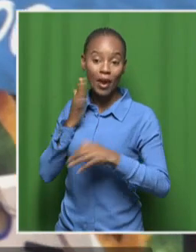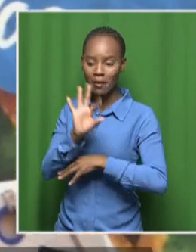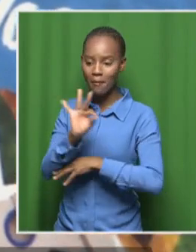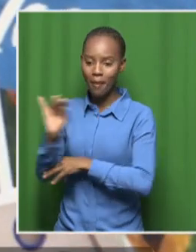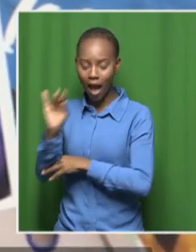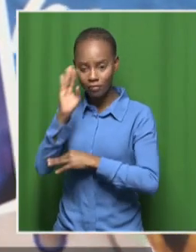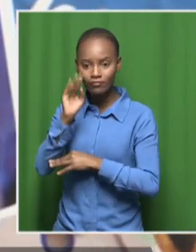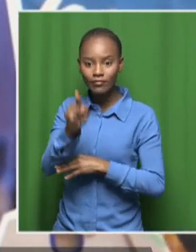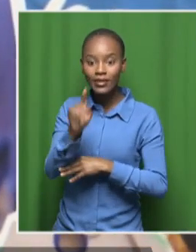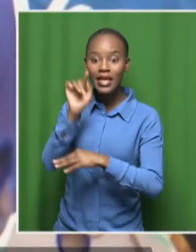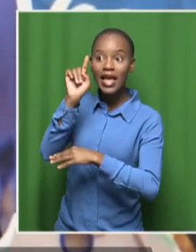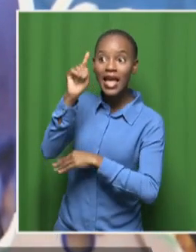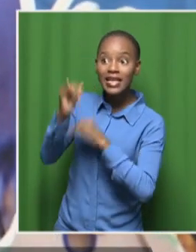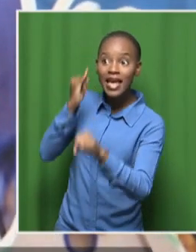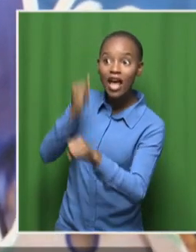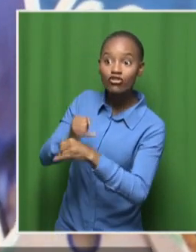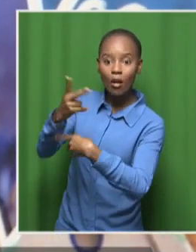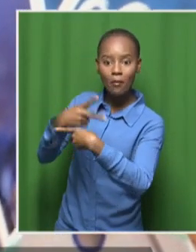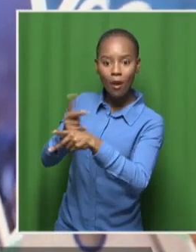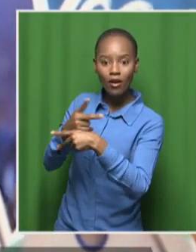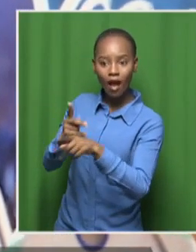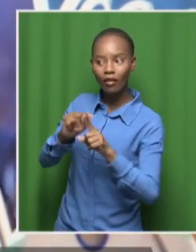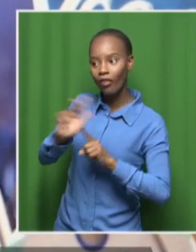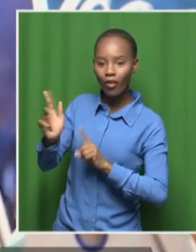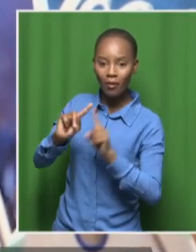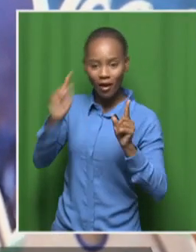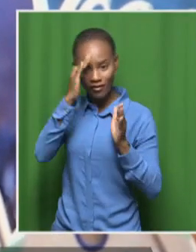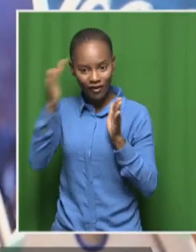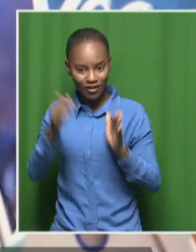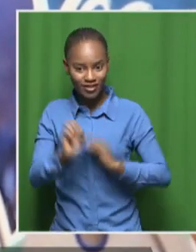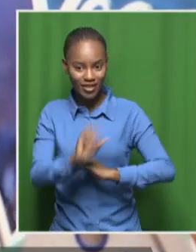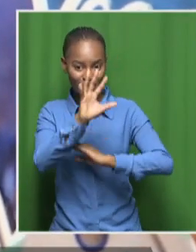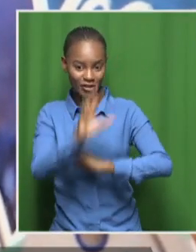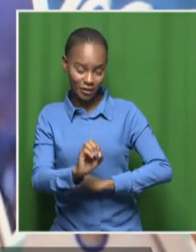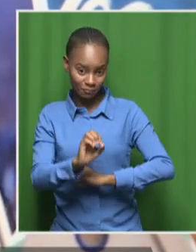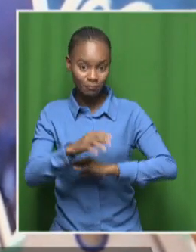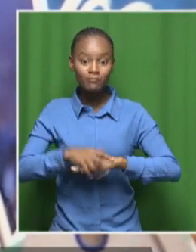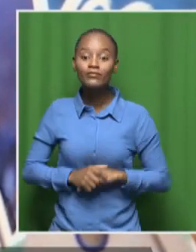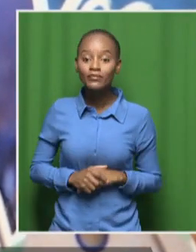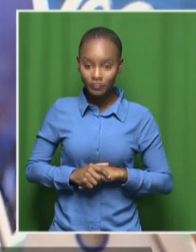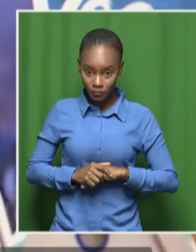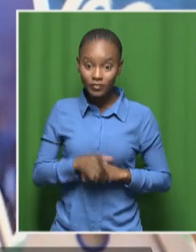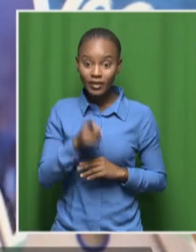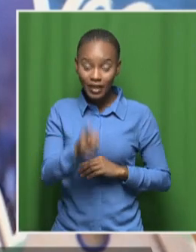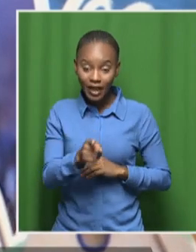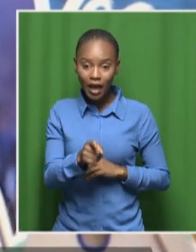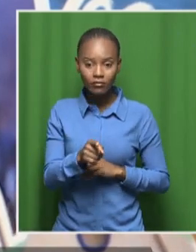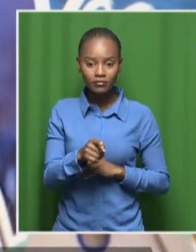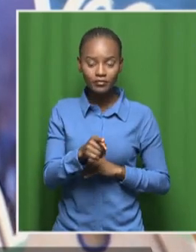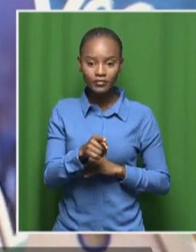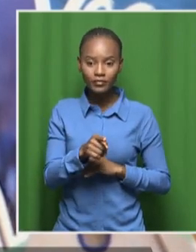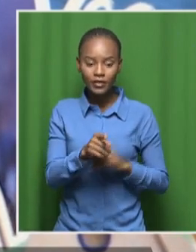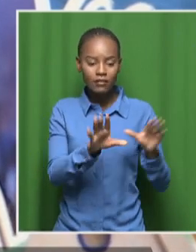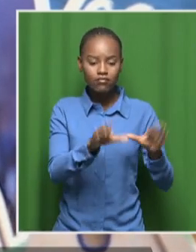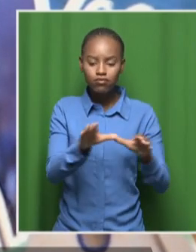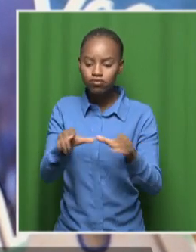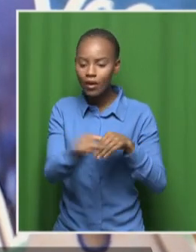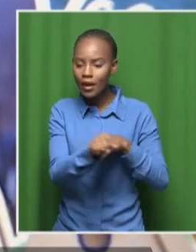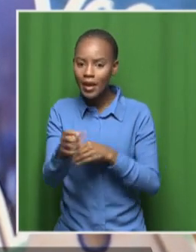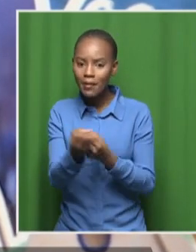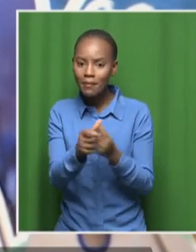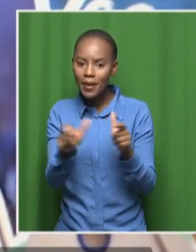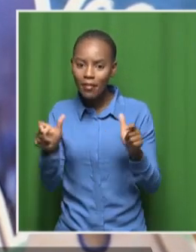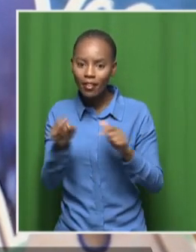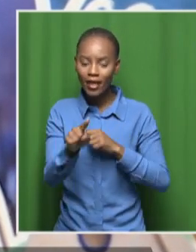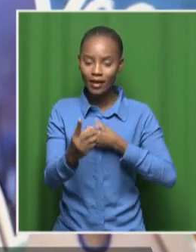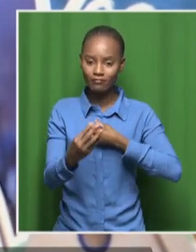This conference, even the theme, talks to the fact that all sectors of society have an opportunity to contribute to the creation of jobs and the growth